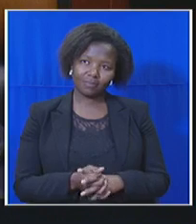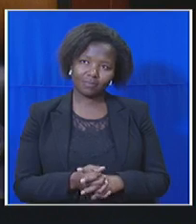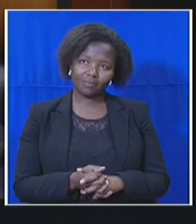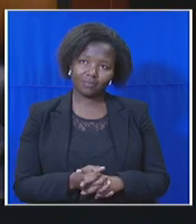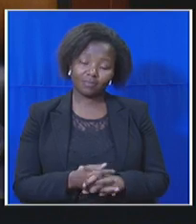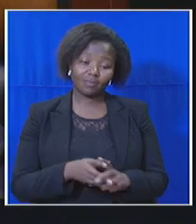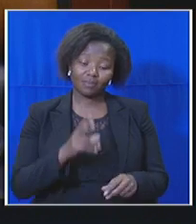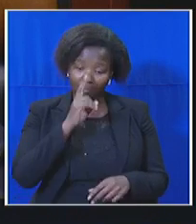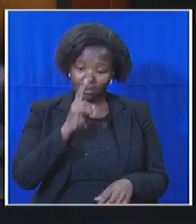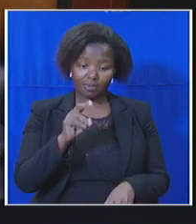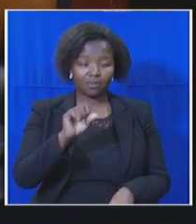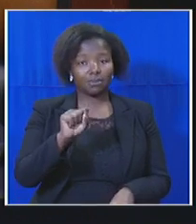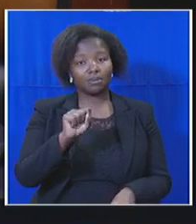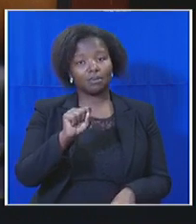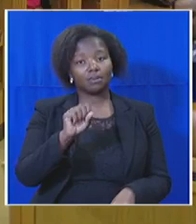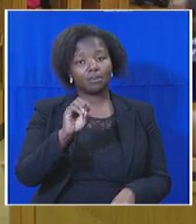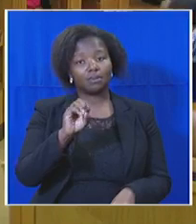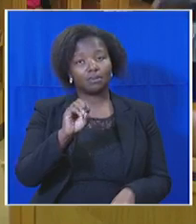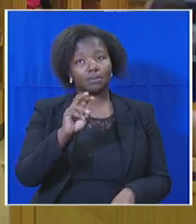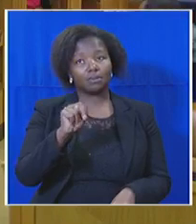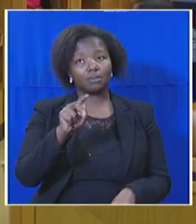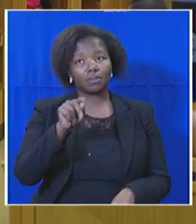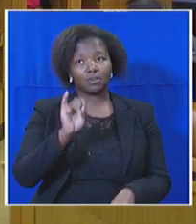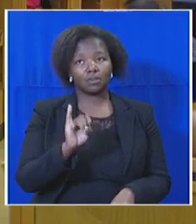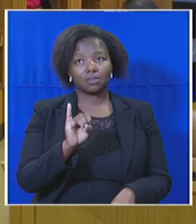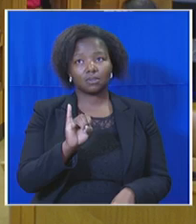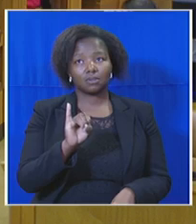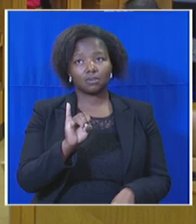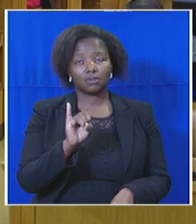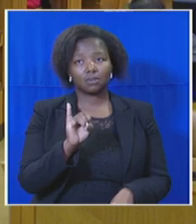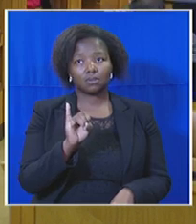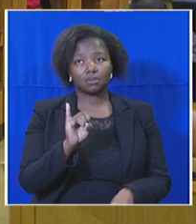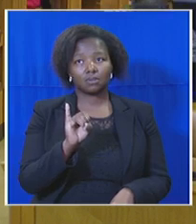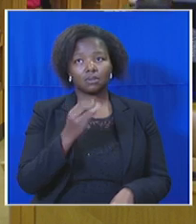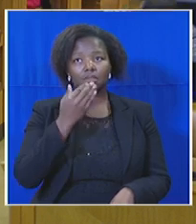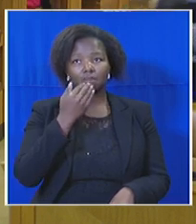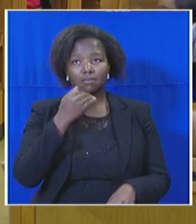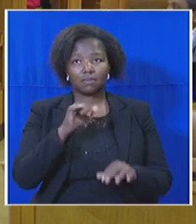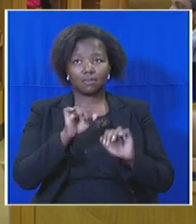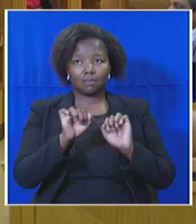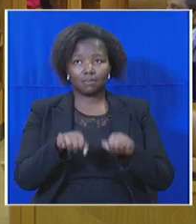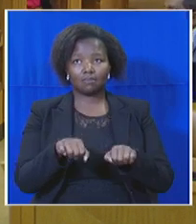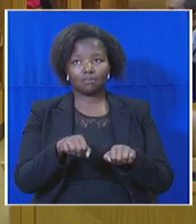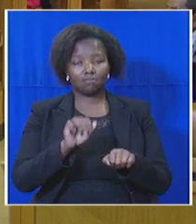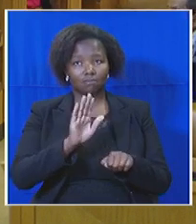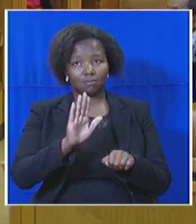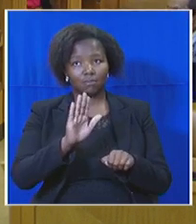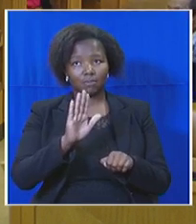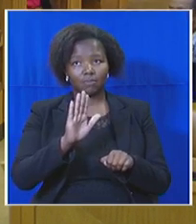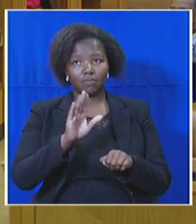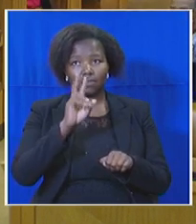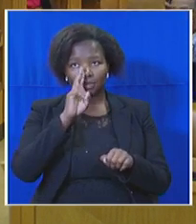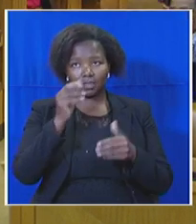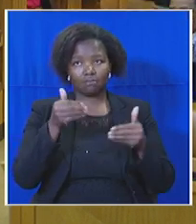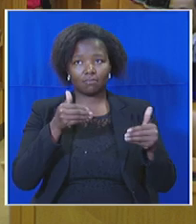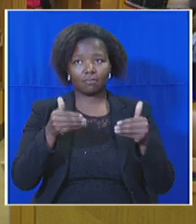Honorable Sonti, all the honorable members, please allow the chair to conduct affairs